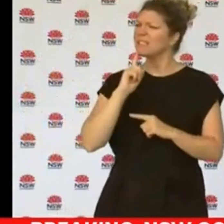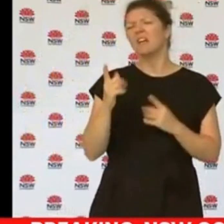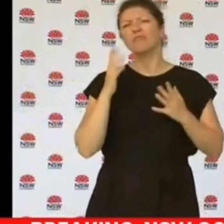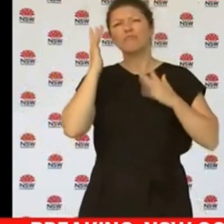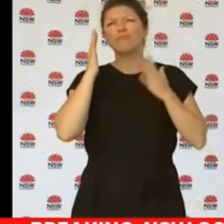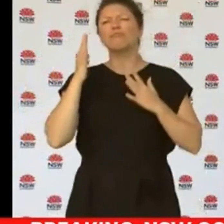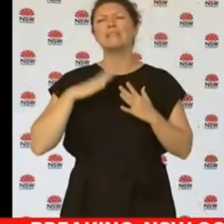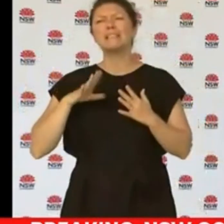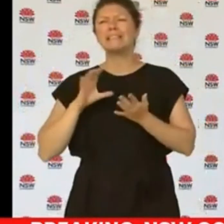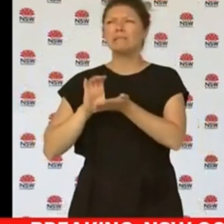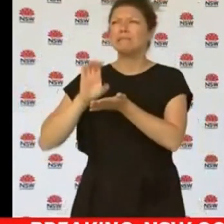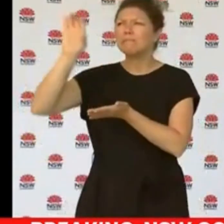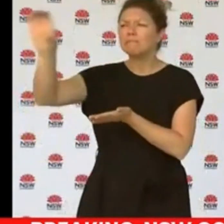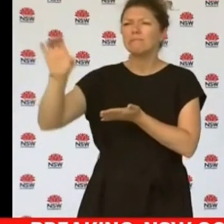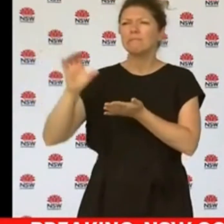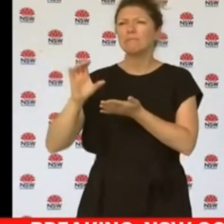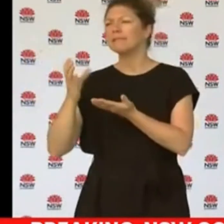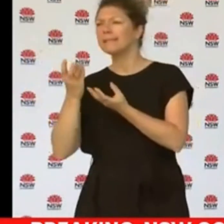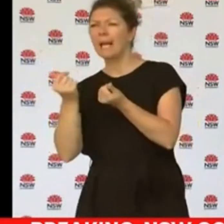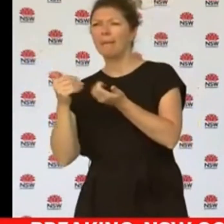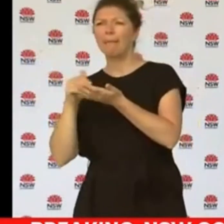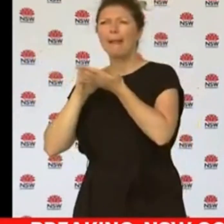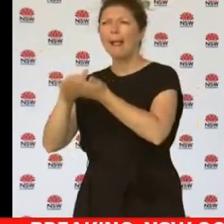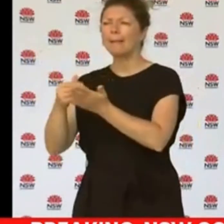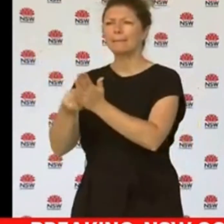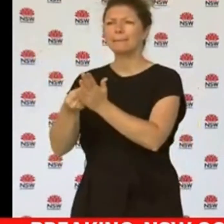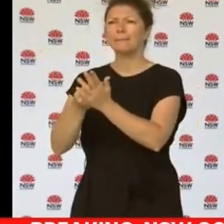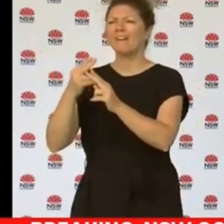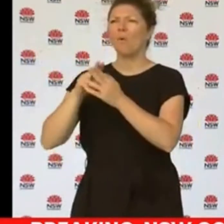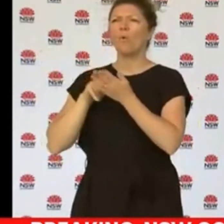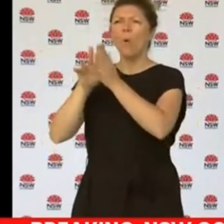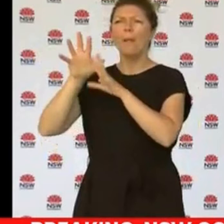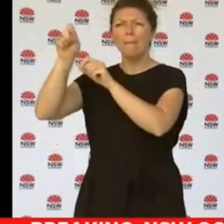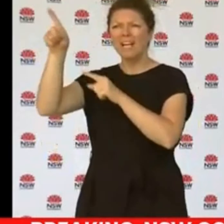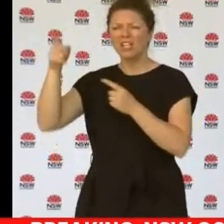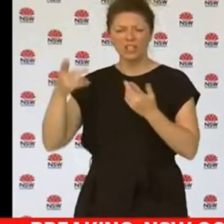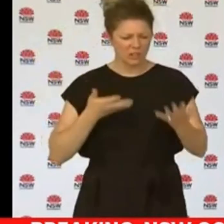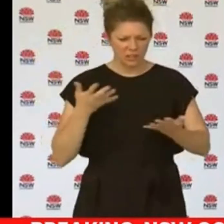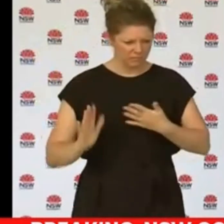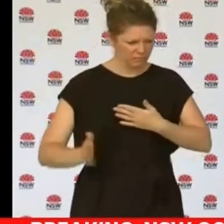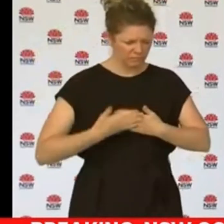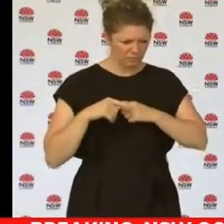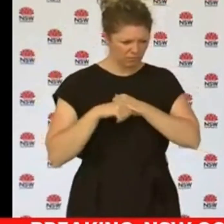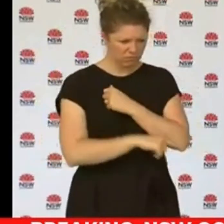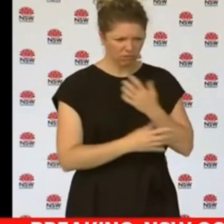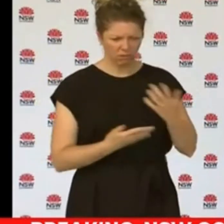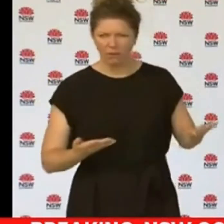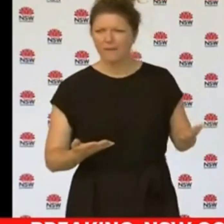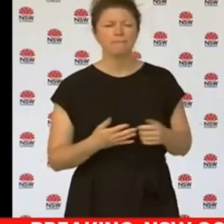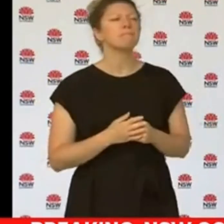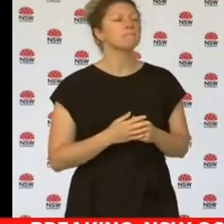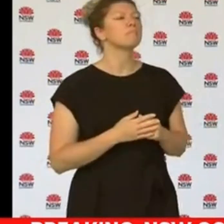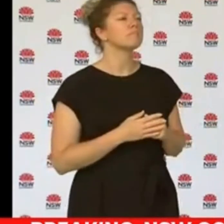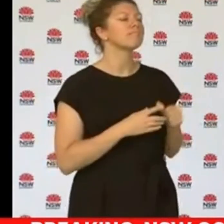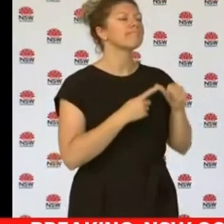was considering some sort of support for businesses on the northern beaches. Can you give them any certainty now on what that might be? Well, look, certainly we're